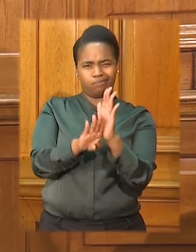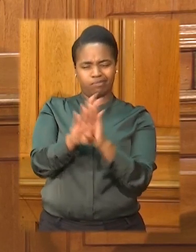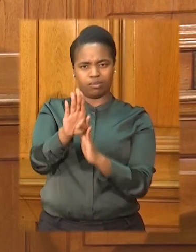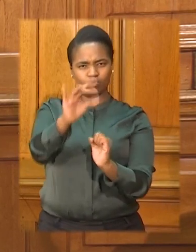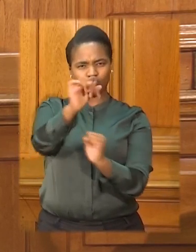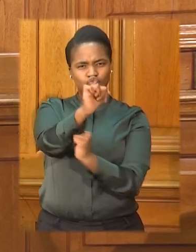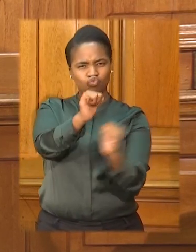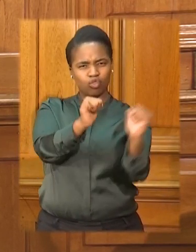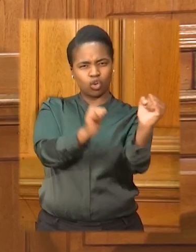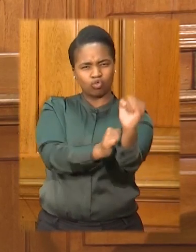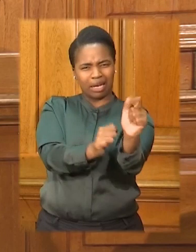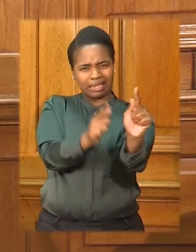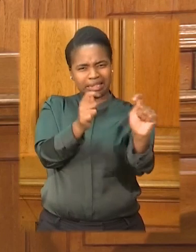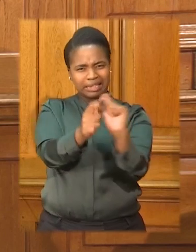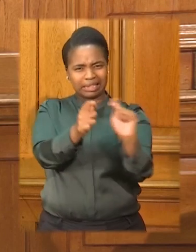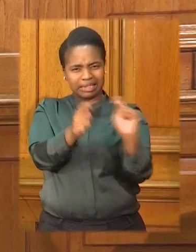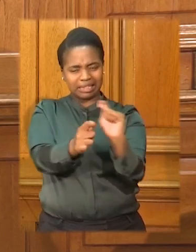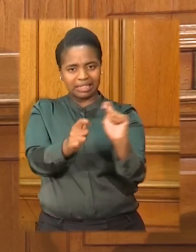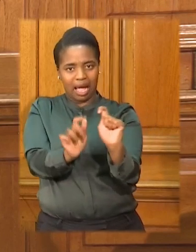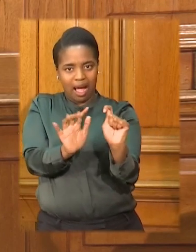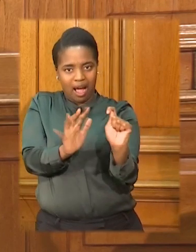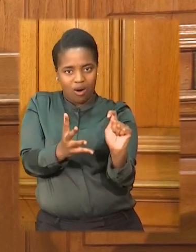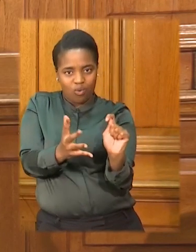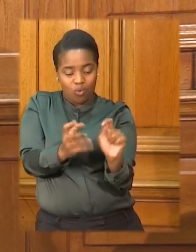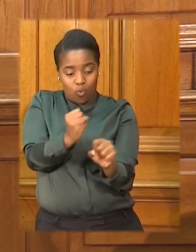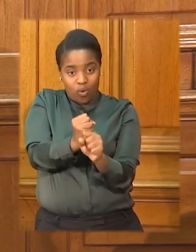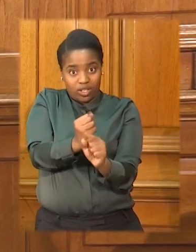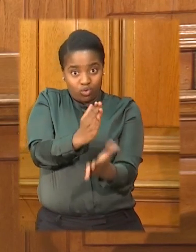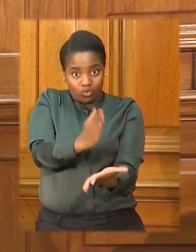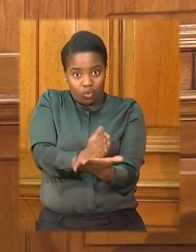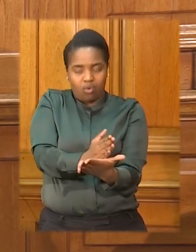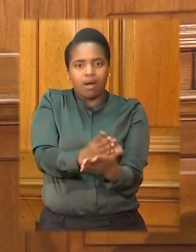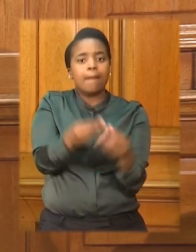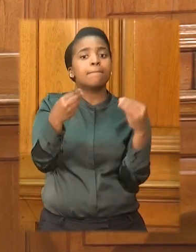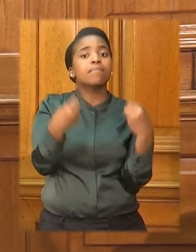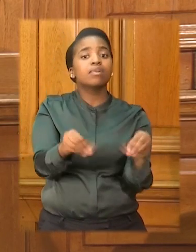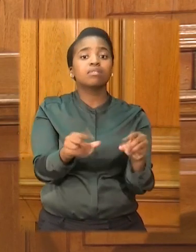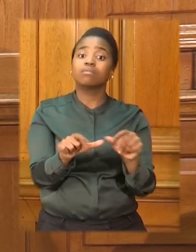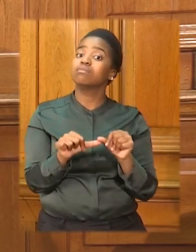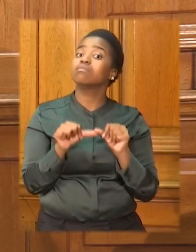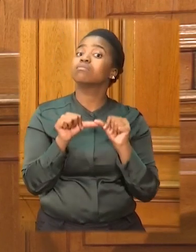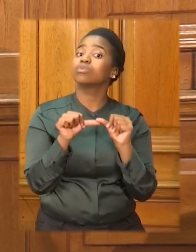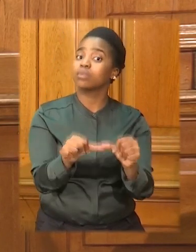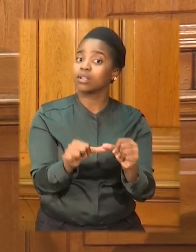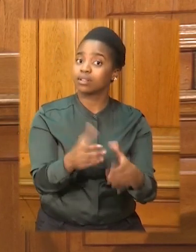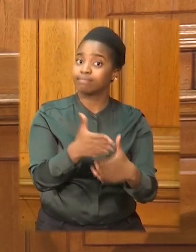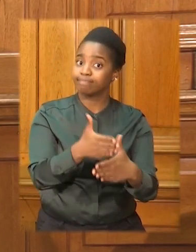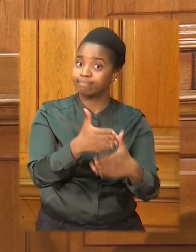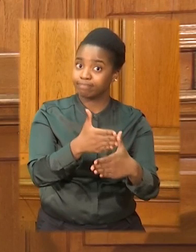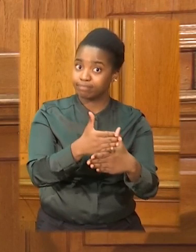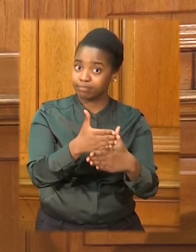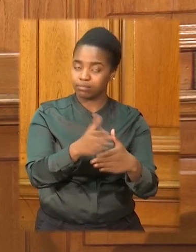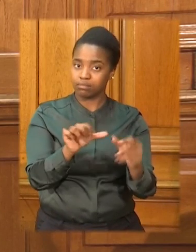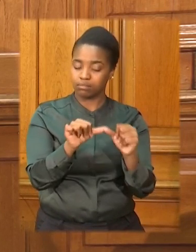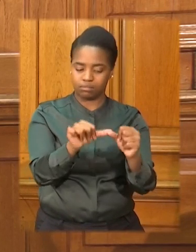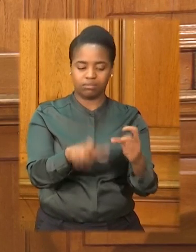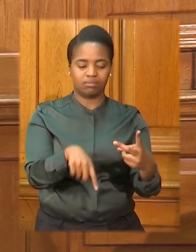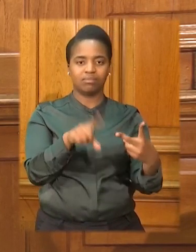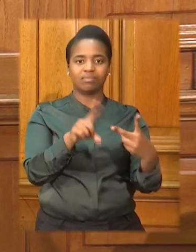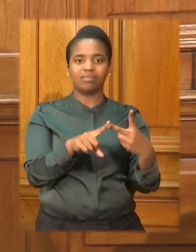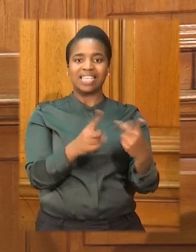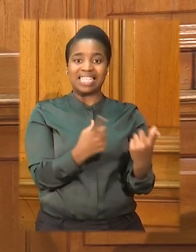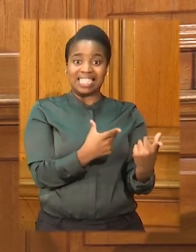structural reforms required to reduce the cost of doing business, to promote